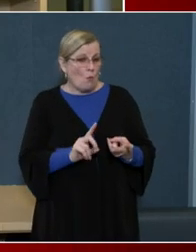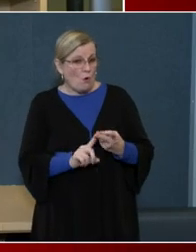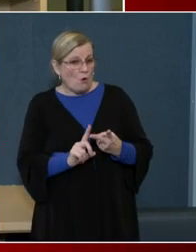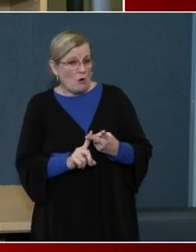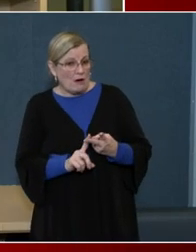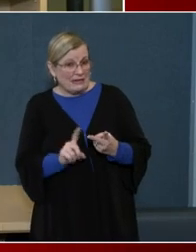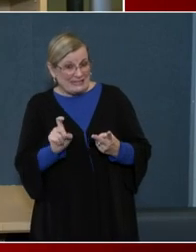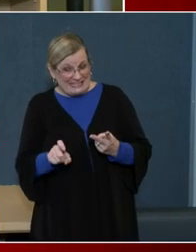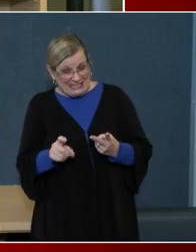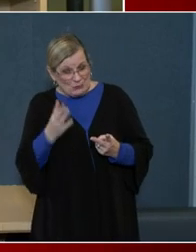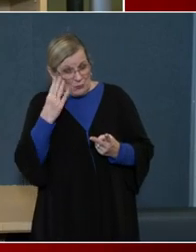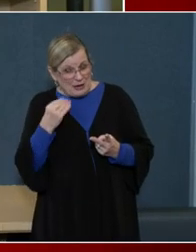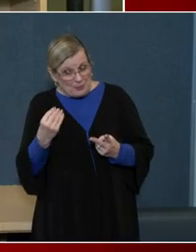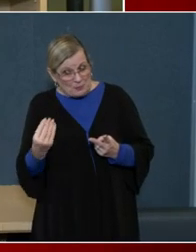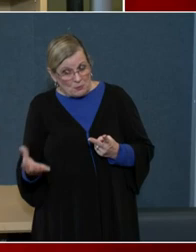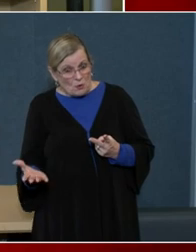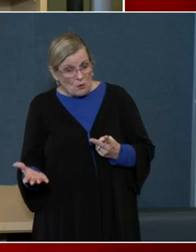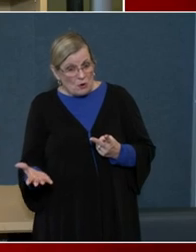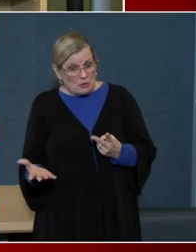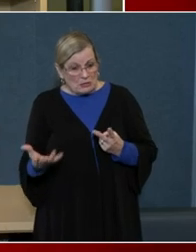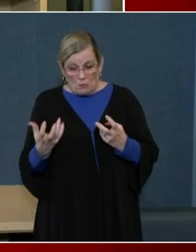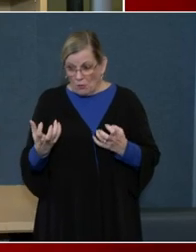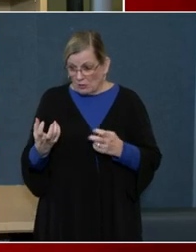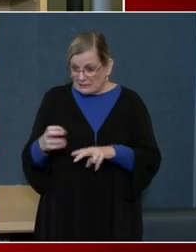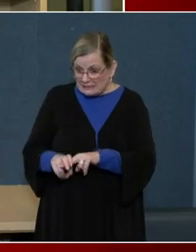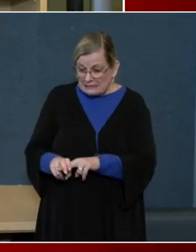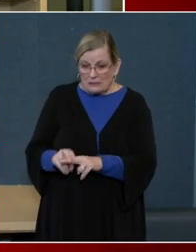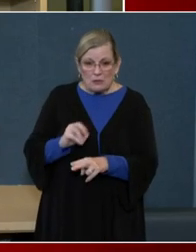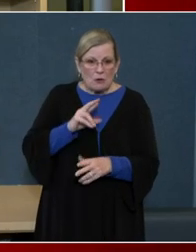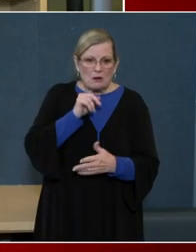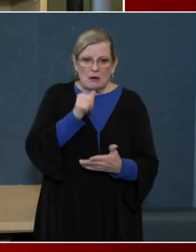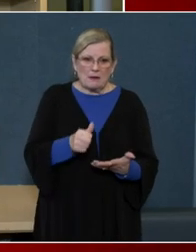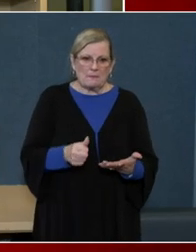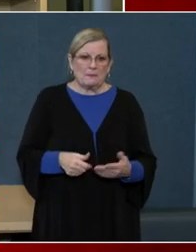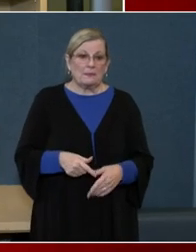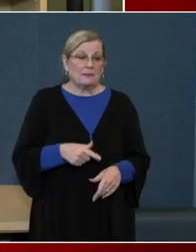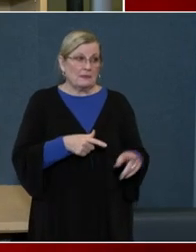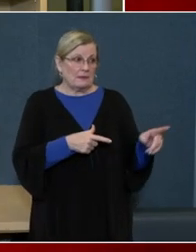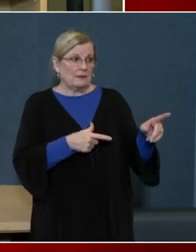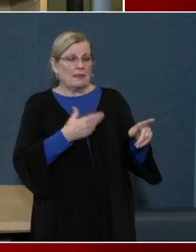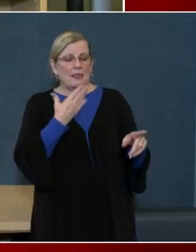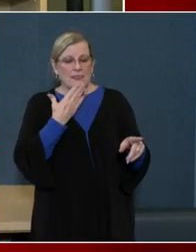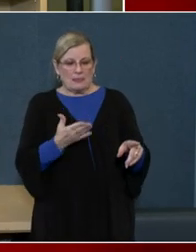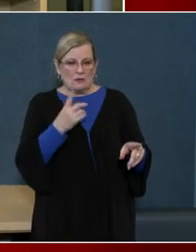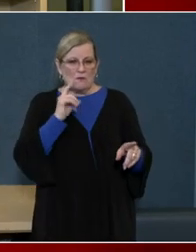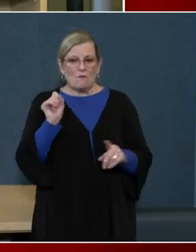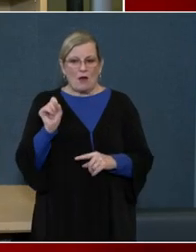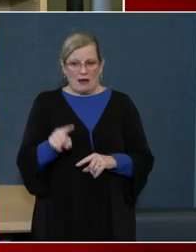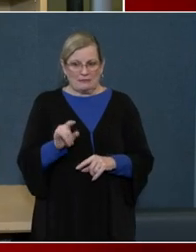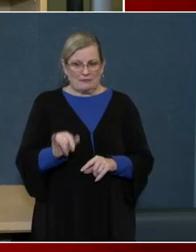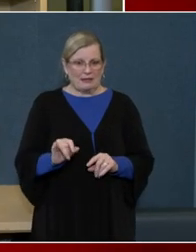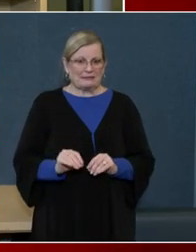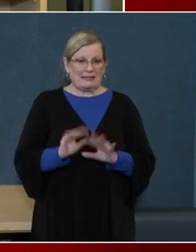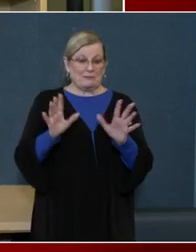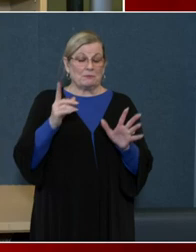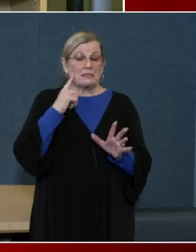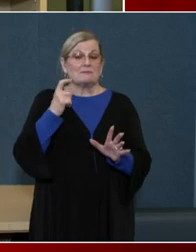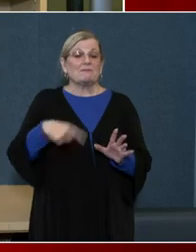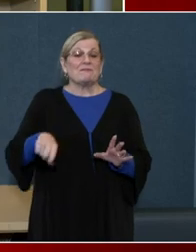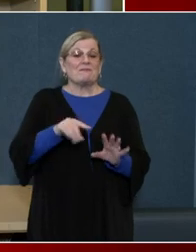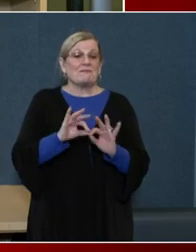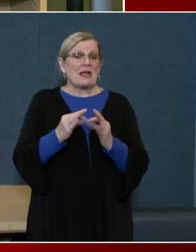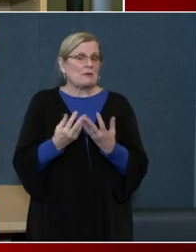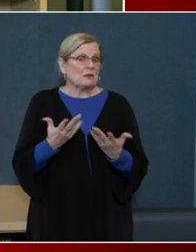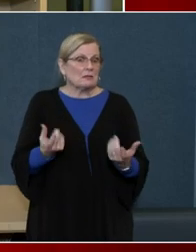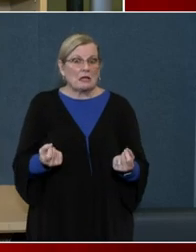three options? Yeah, thank you. Thank you, Mark. I want to be really clear on this point because I think families will ask what's next. And so we want